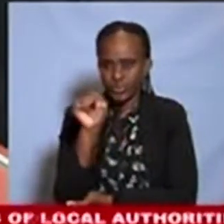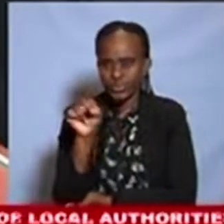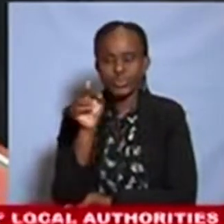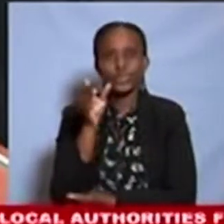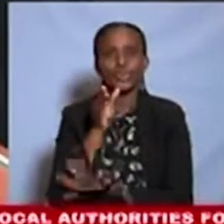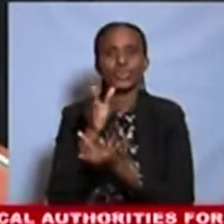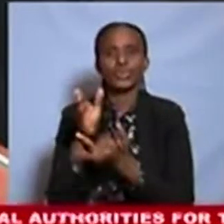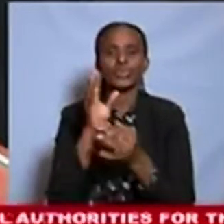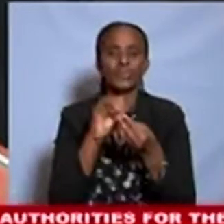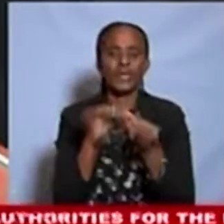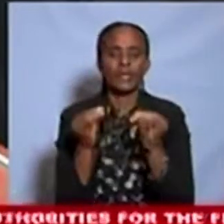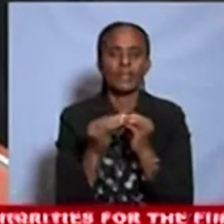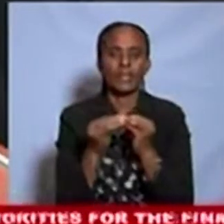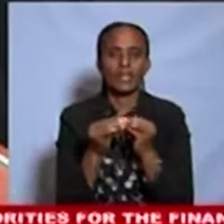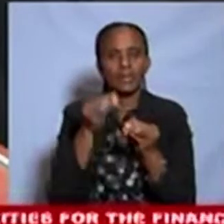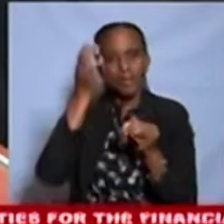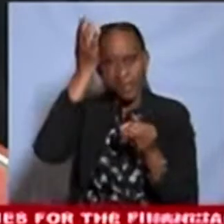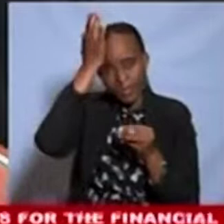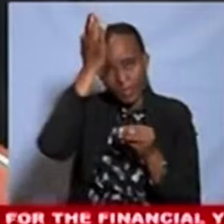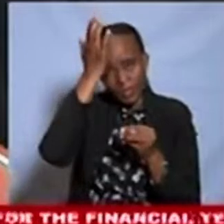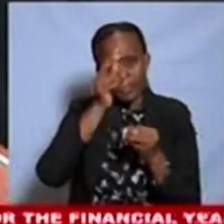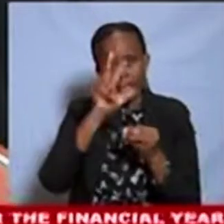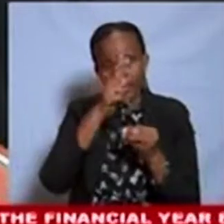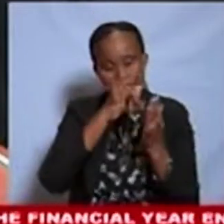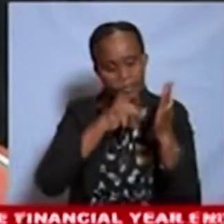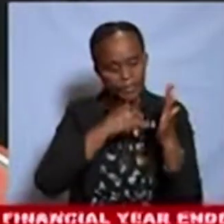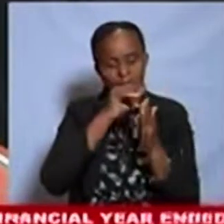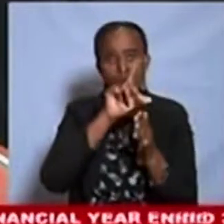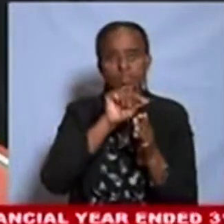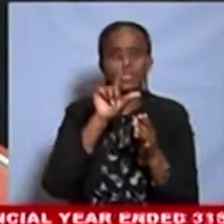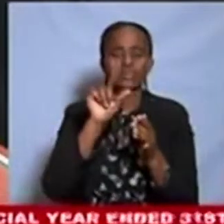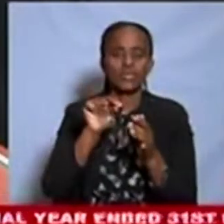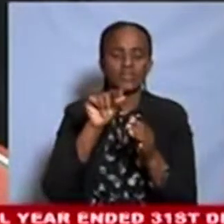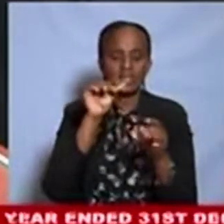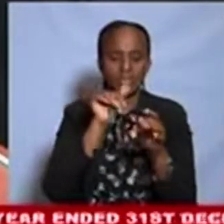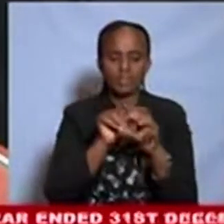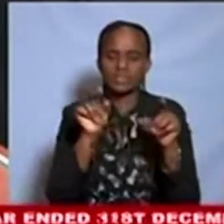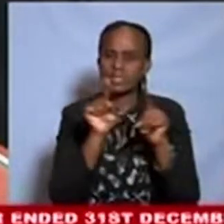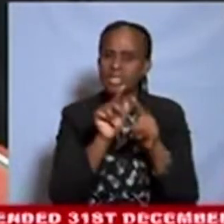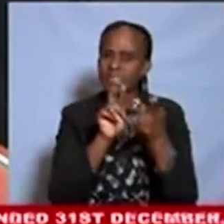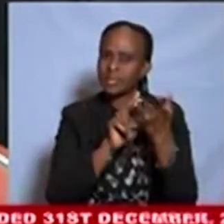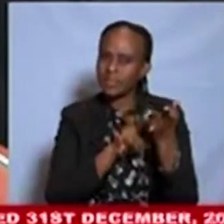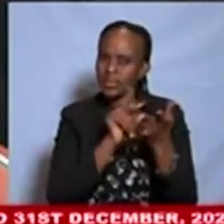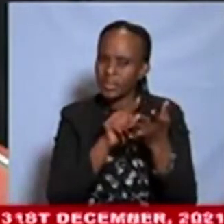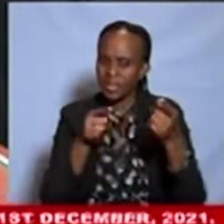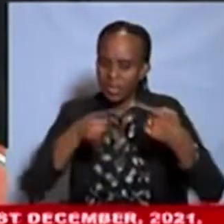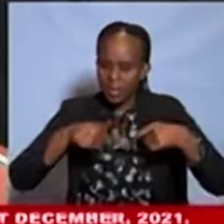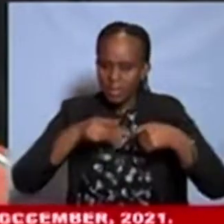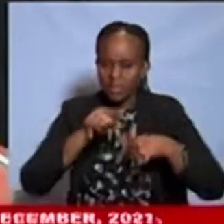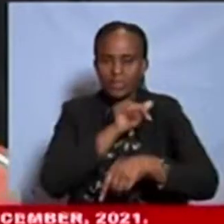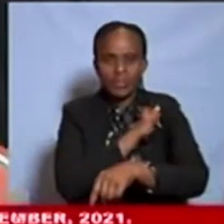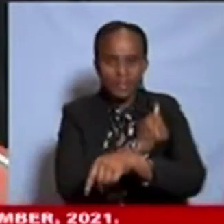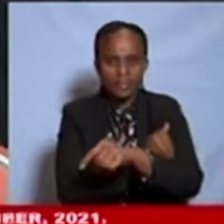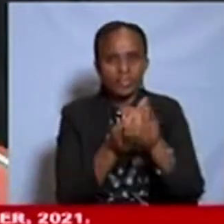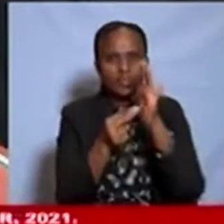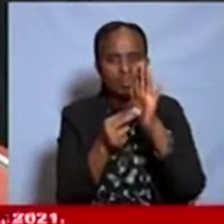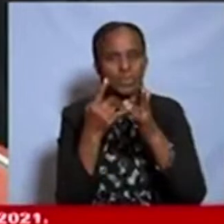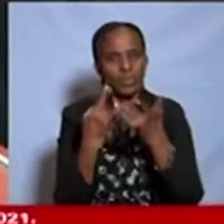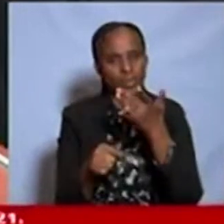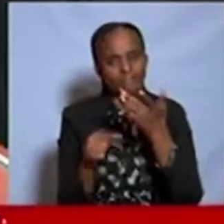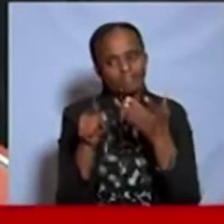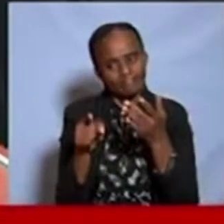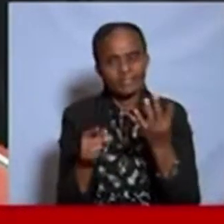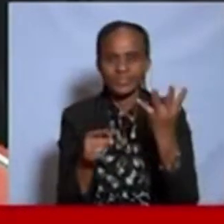through minute number that dated 3rd January 2020. In this report, the local authority indicated that the